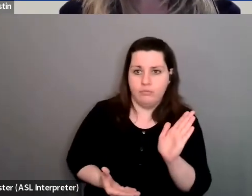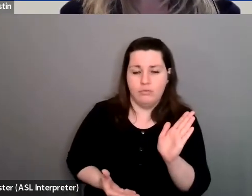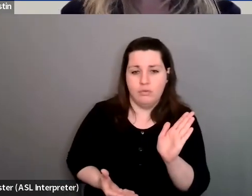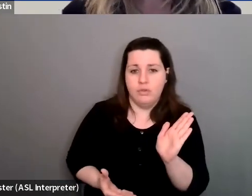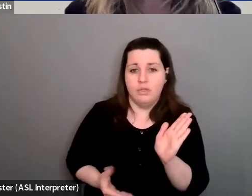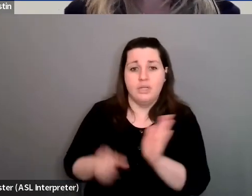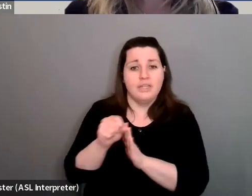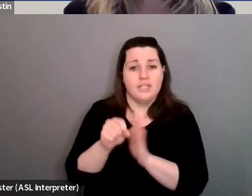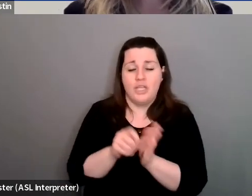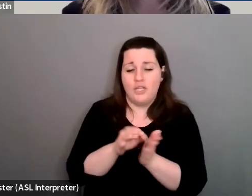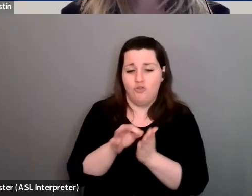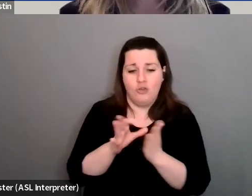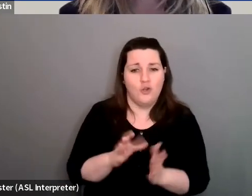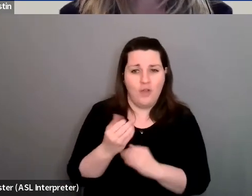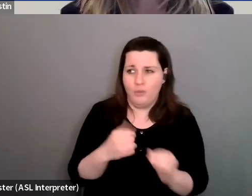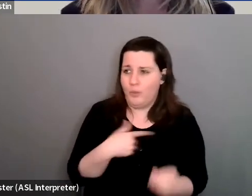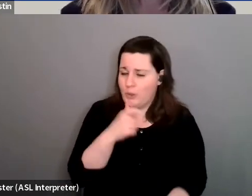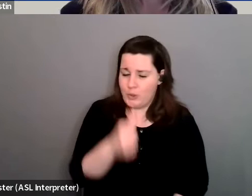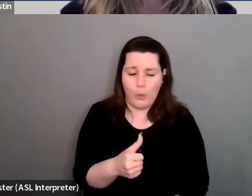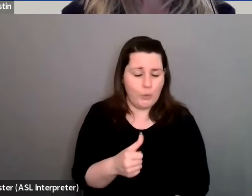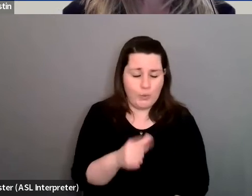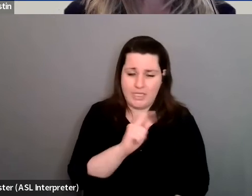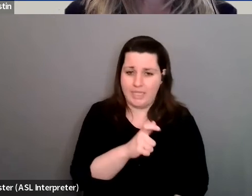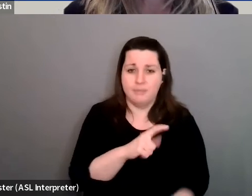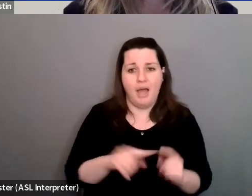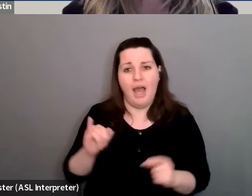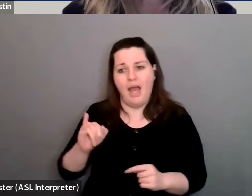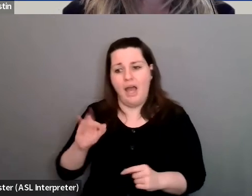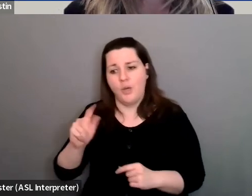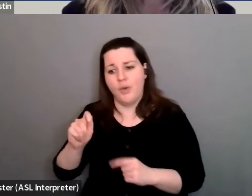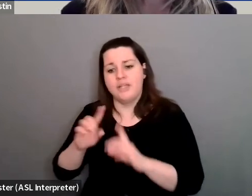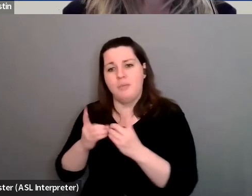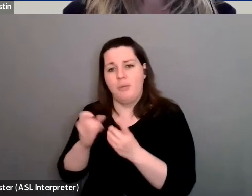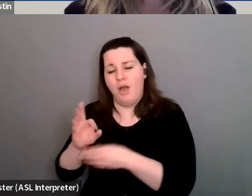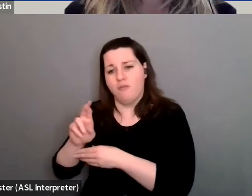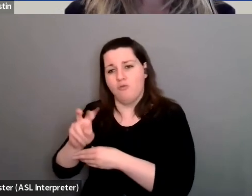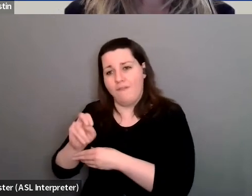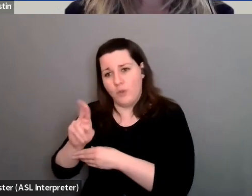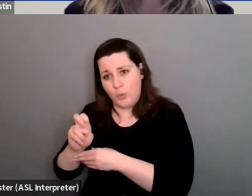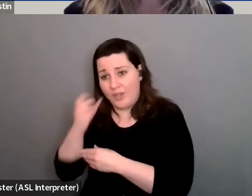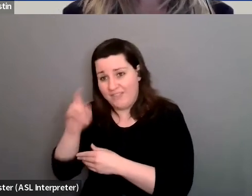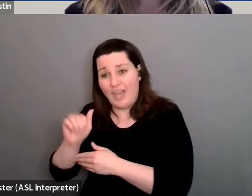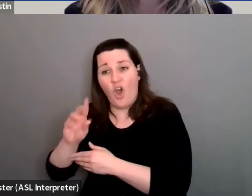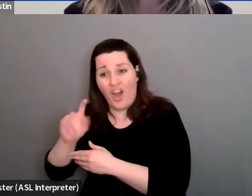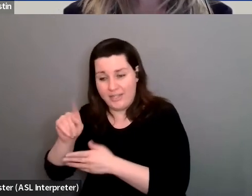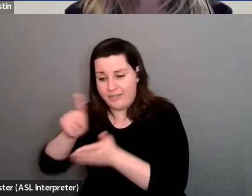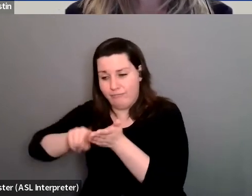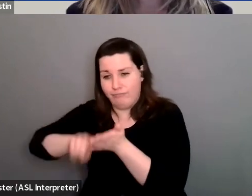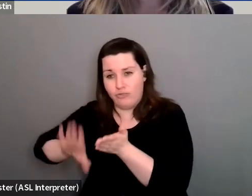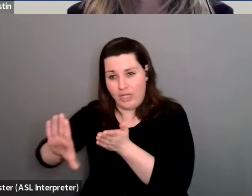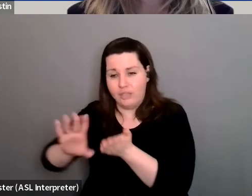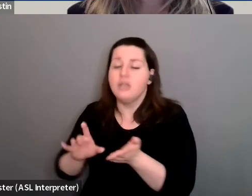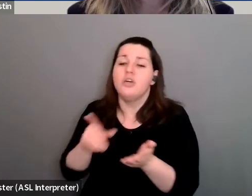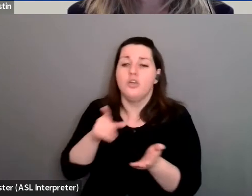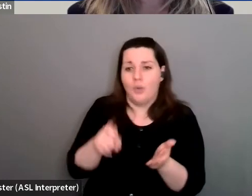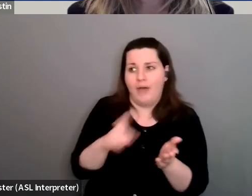body that does taxes, but the Iowa Department of Revenue. You know, if they ever did an audit, then you would need to be able to demonstrate that you